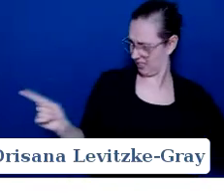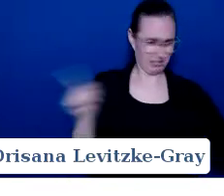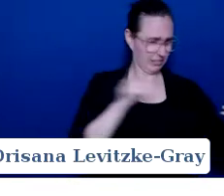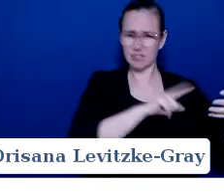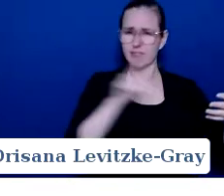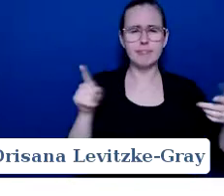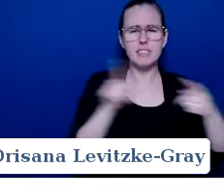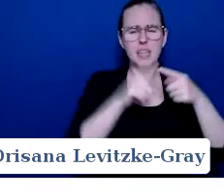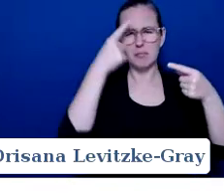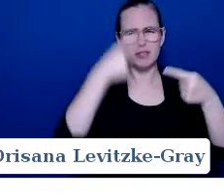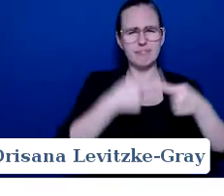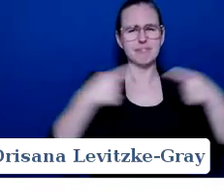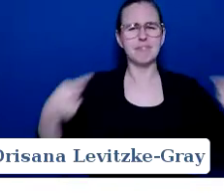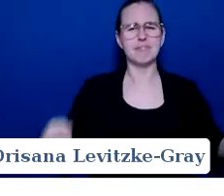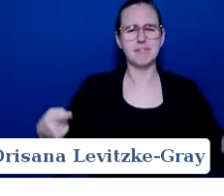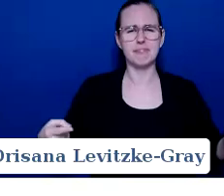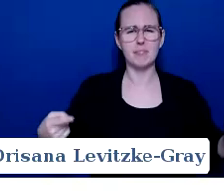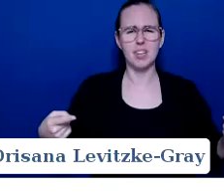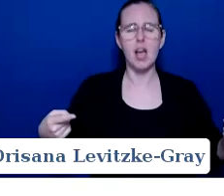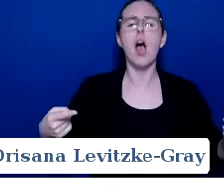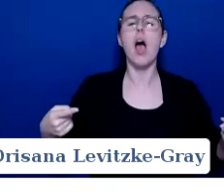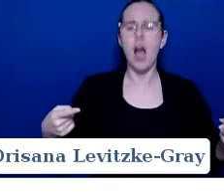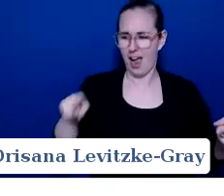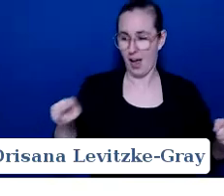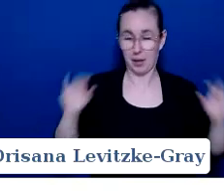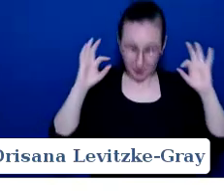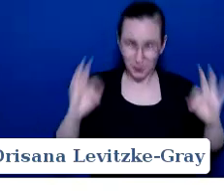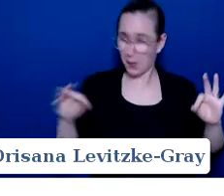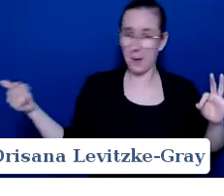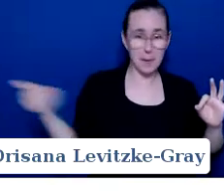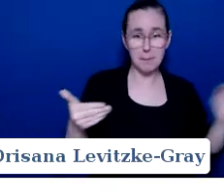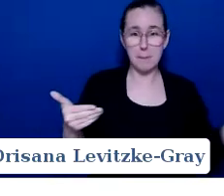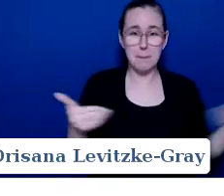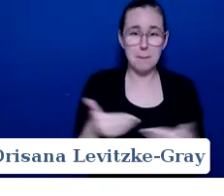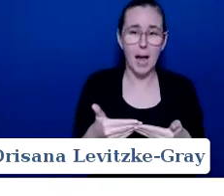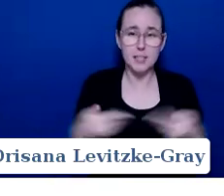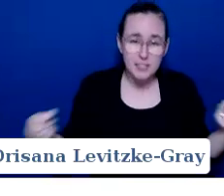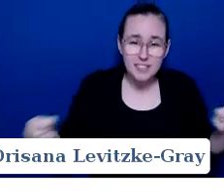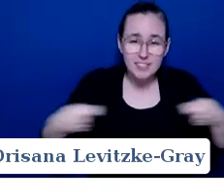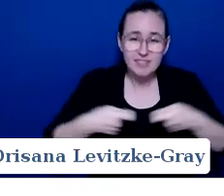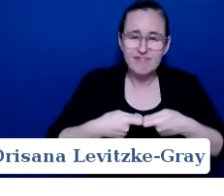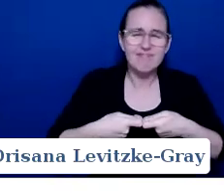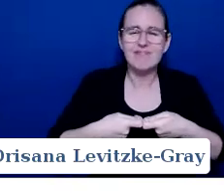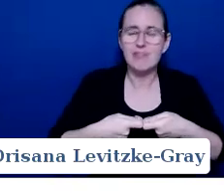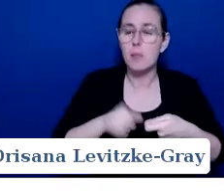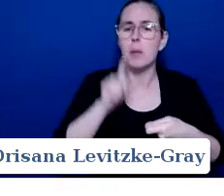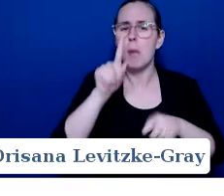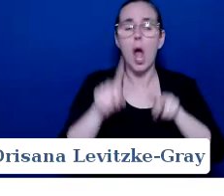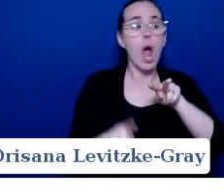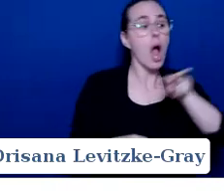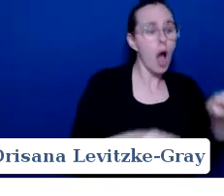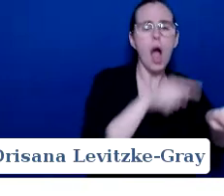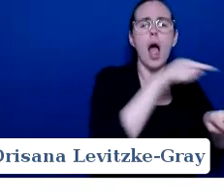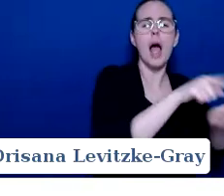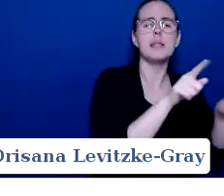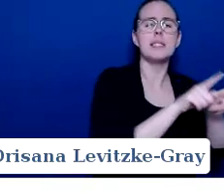match, but they can give some complementary information. So this is why we are trying as a World Bank to work